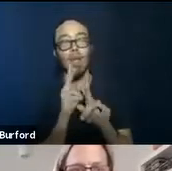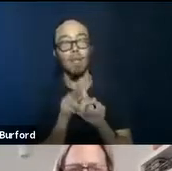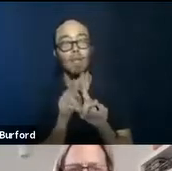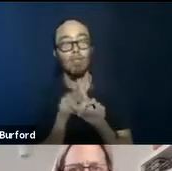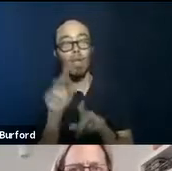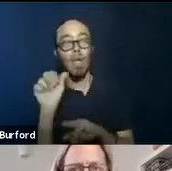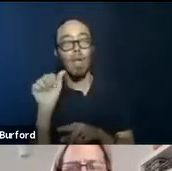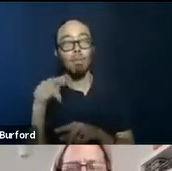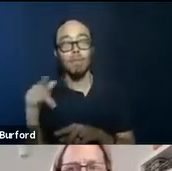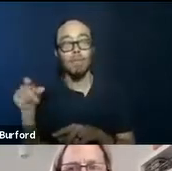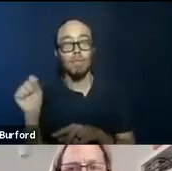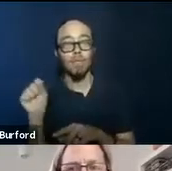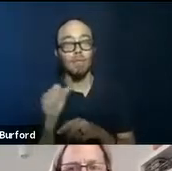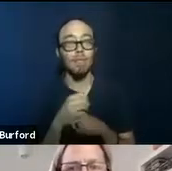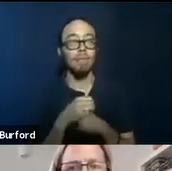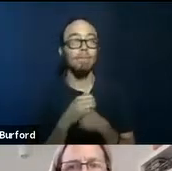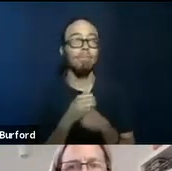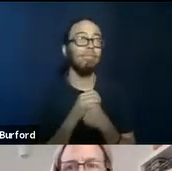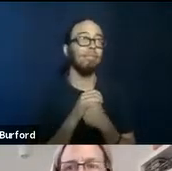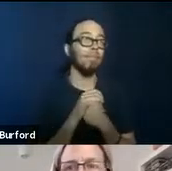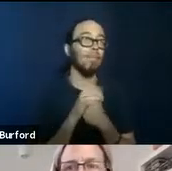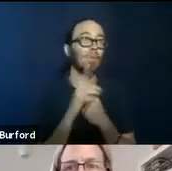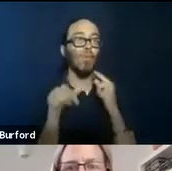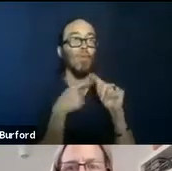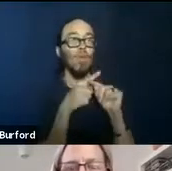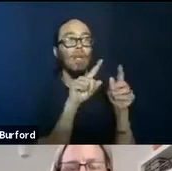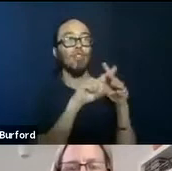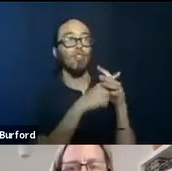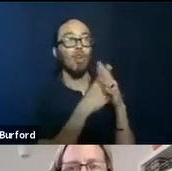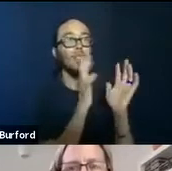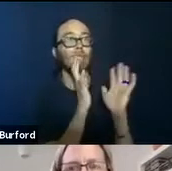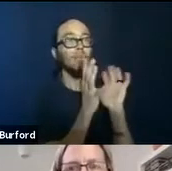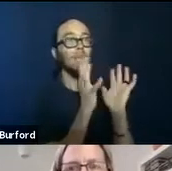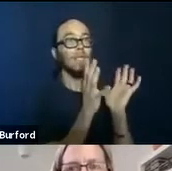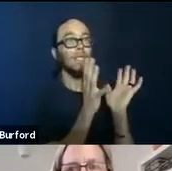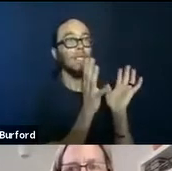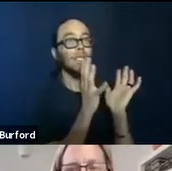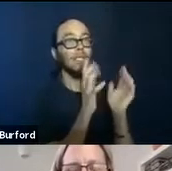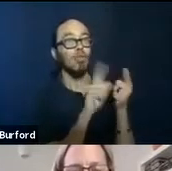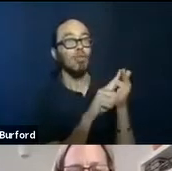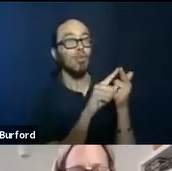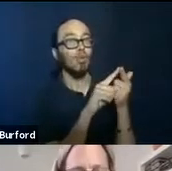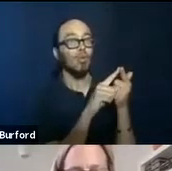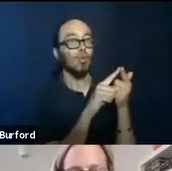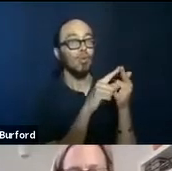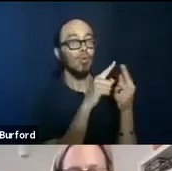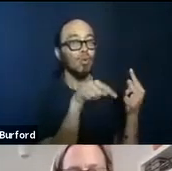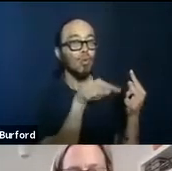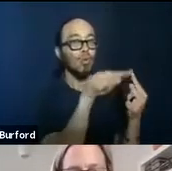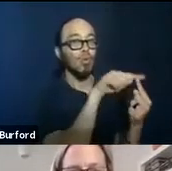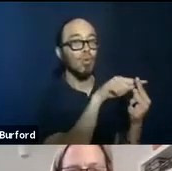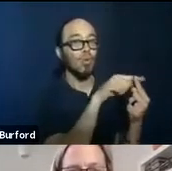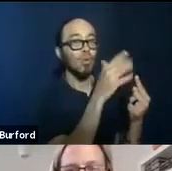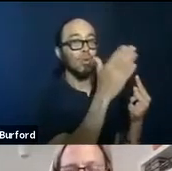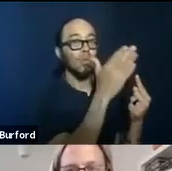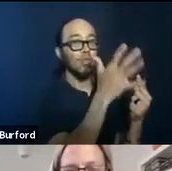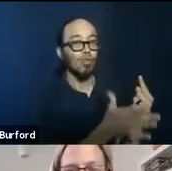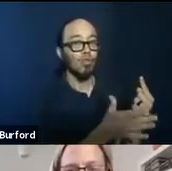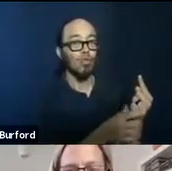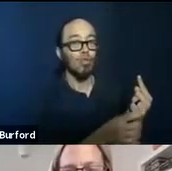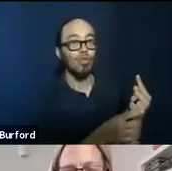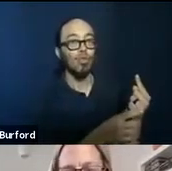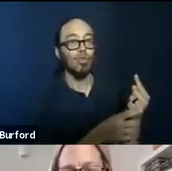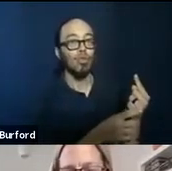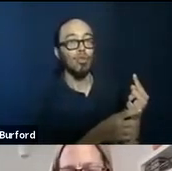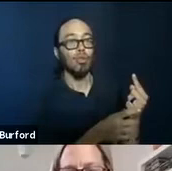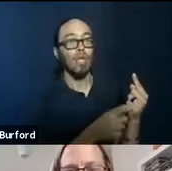And when I started speaking to the speakers before this webinar, it was